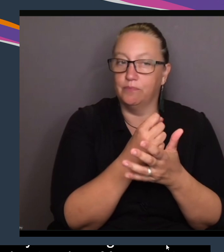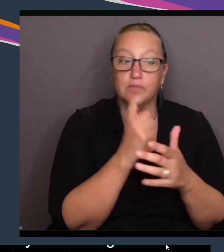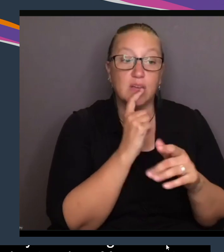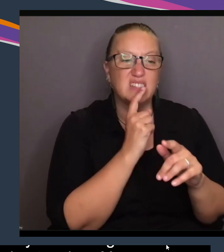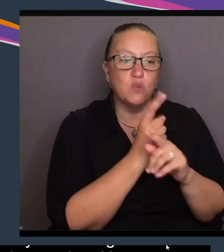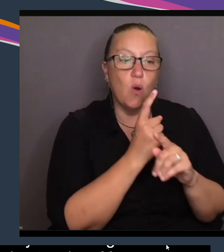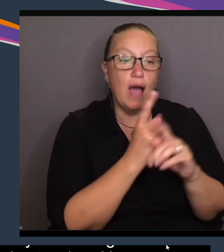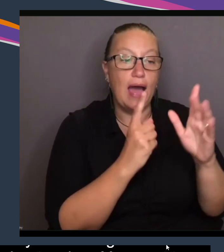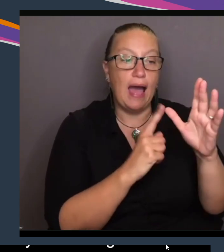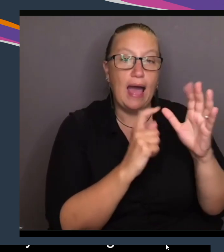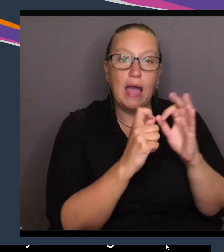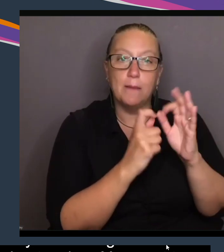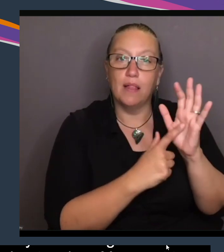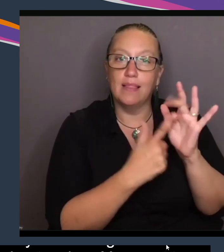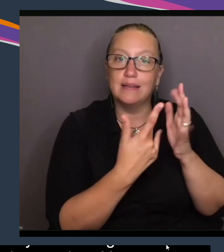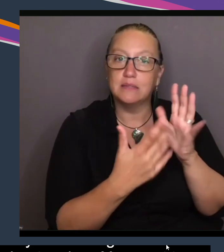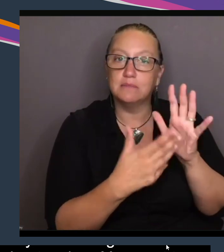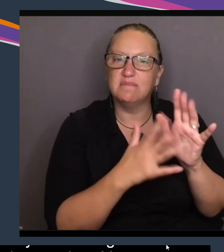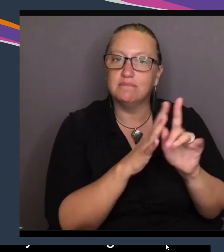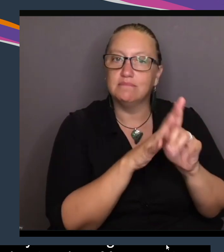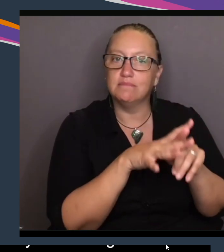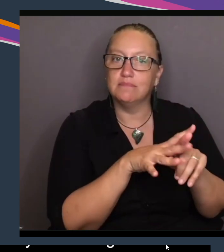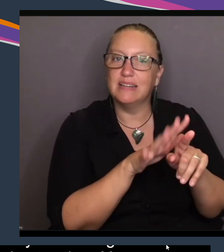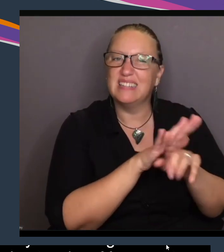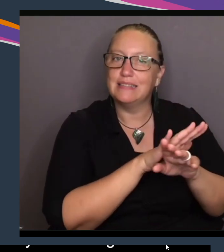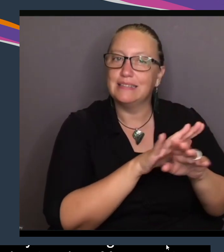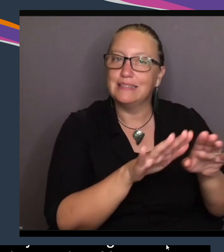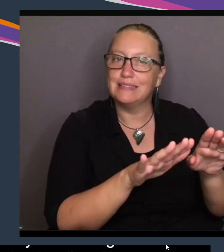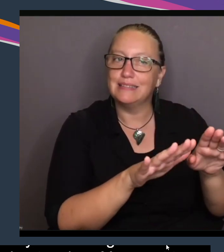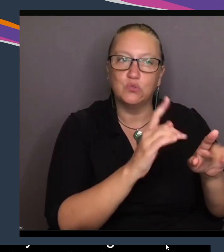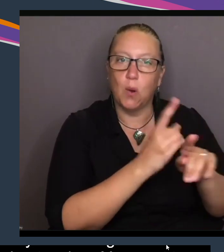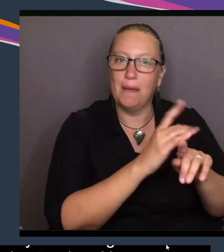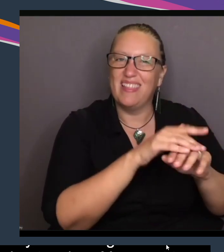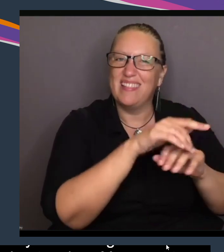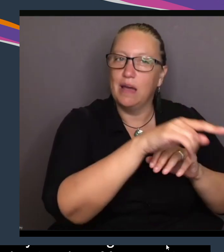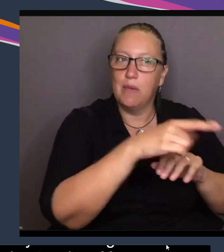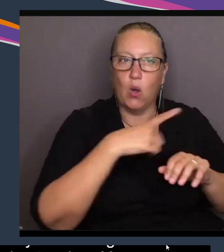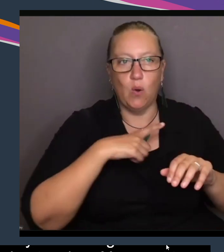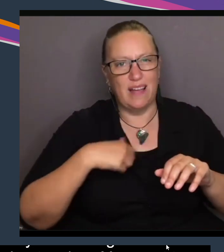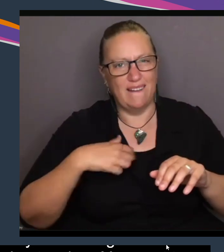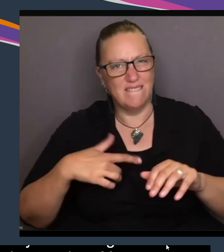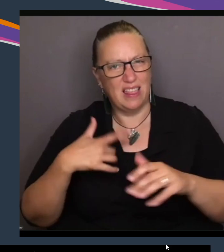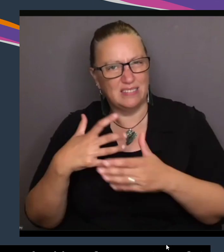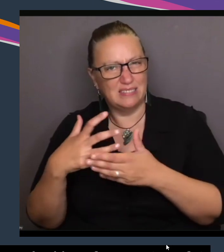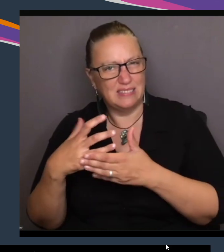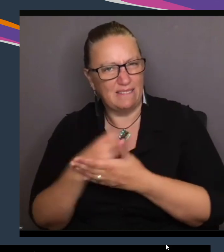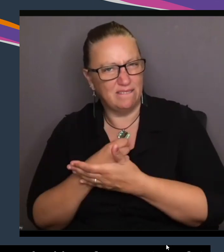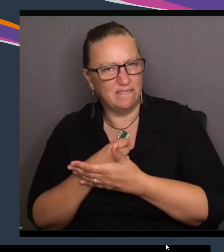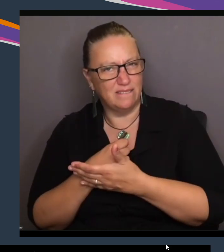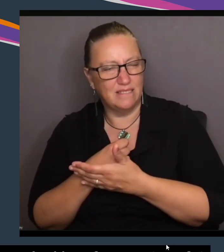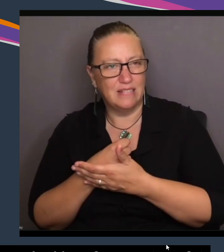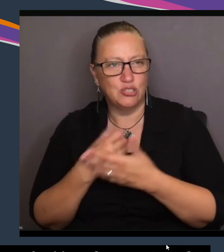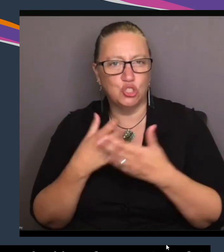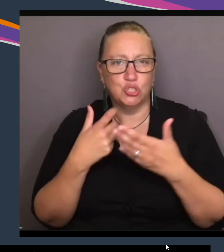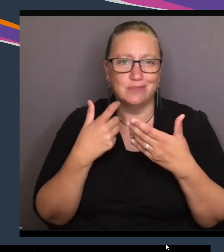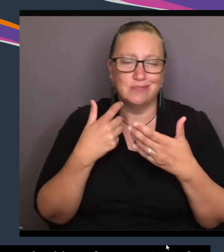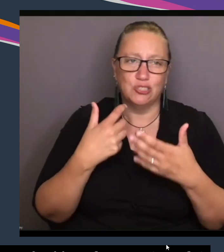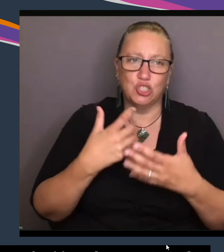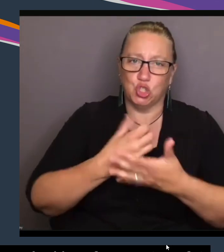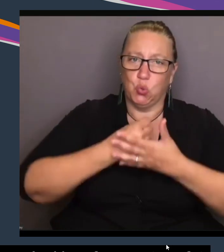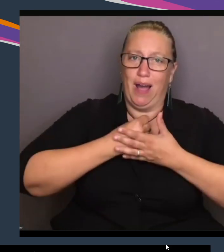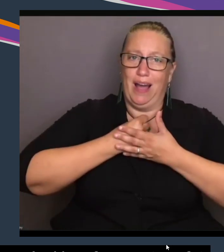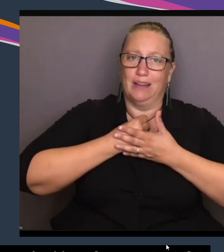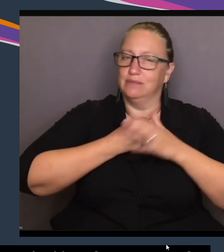ableism because I feel safe and secure in doing so. I'm doing it